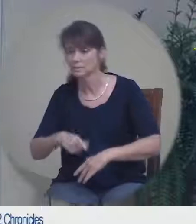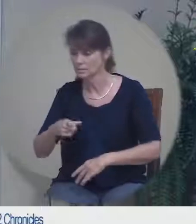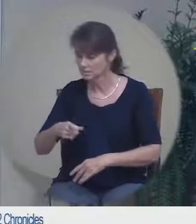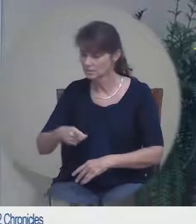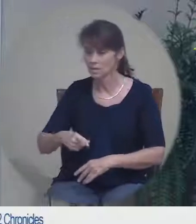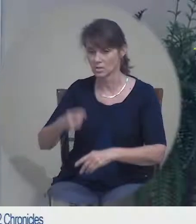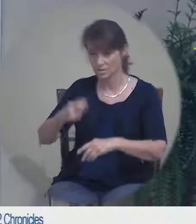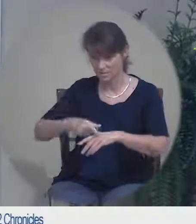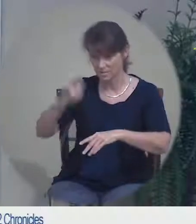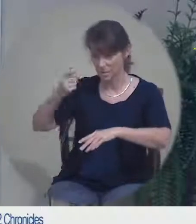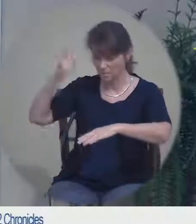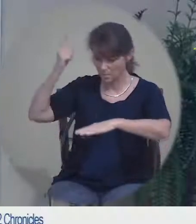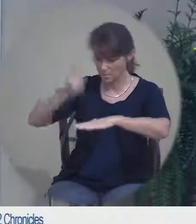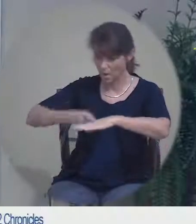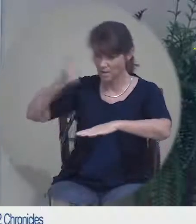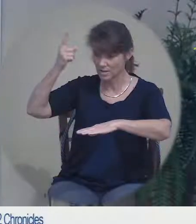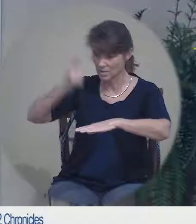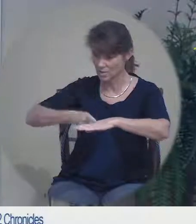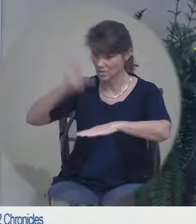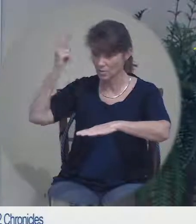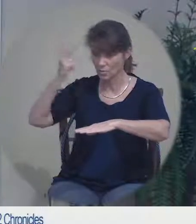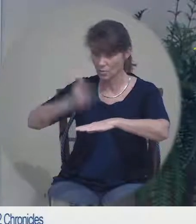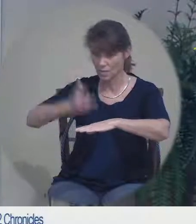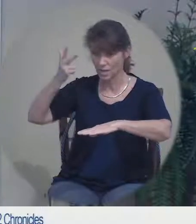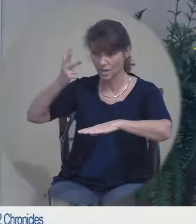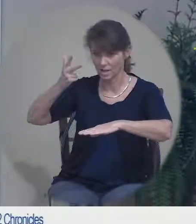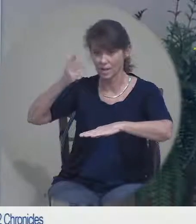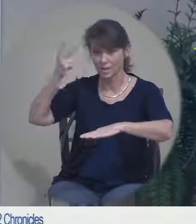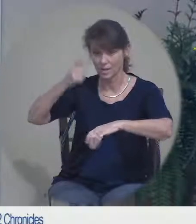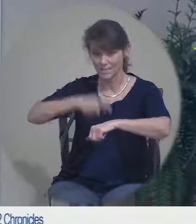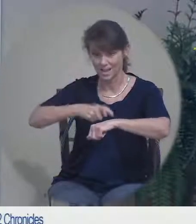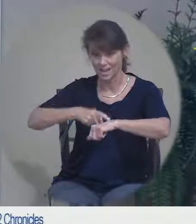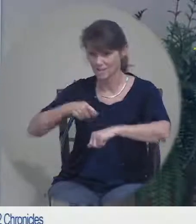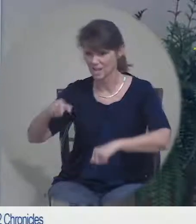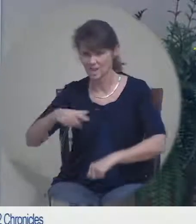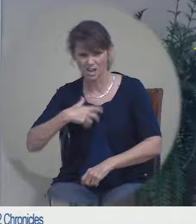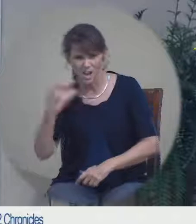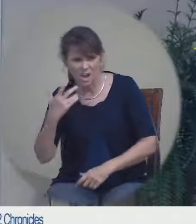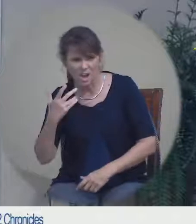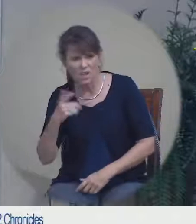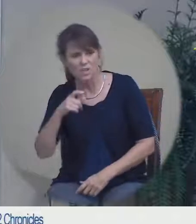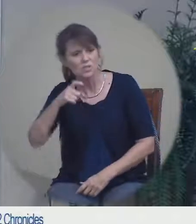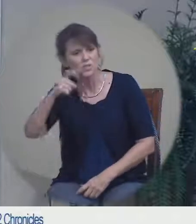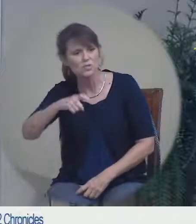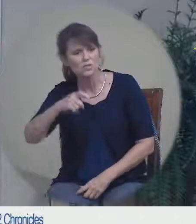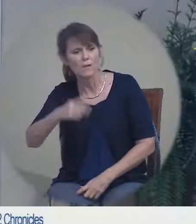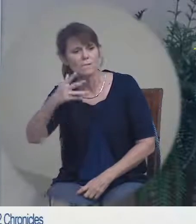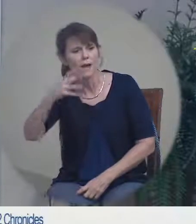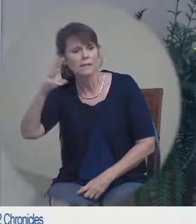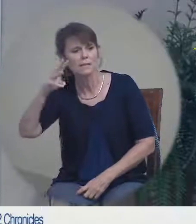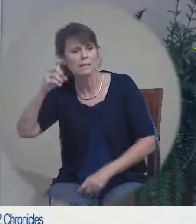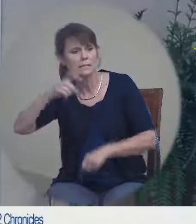it 5 to 6 times, he says. And what was that to stand for?